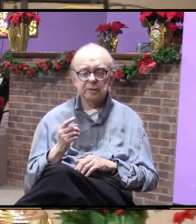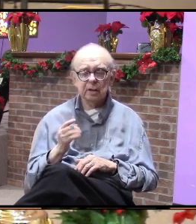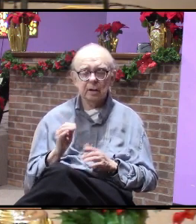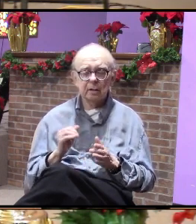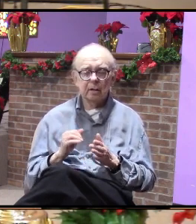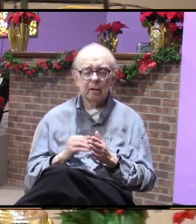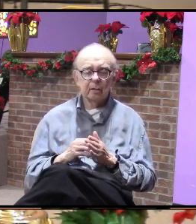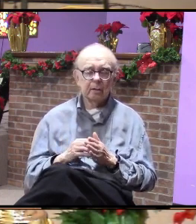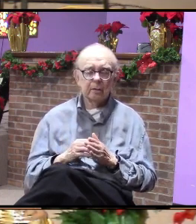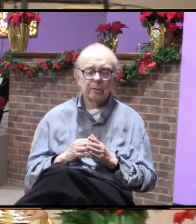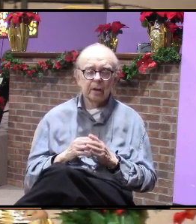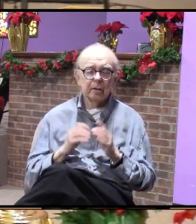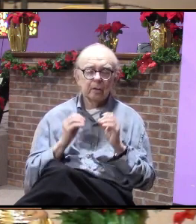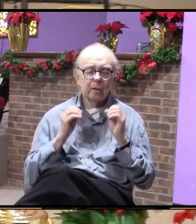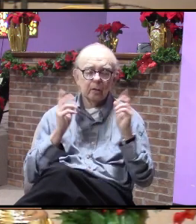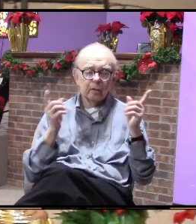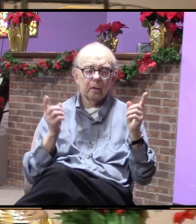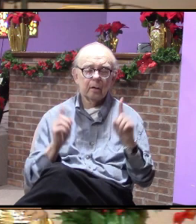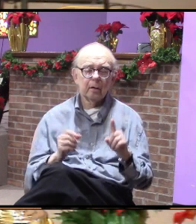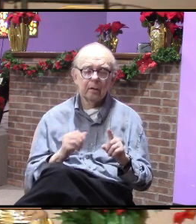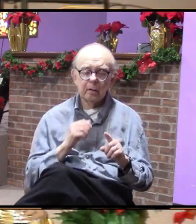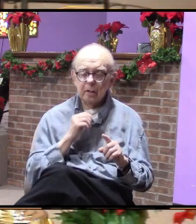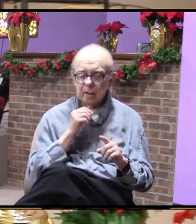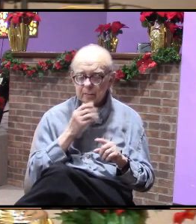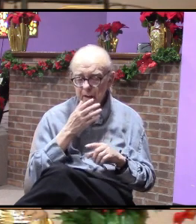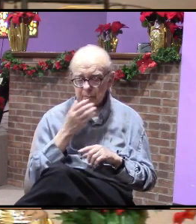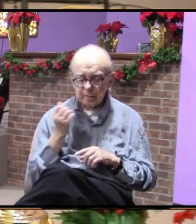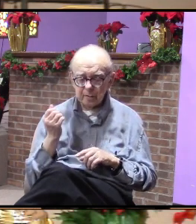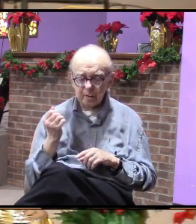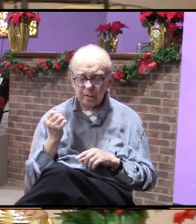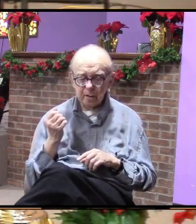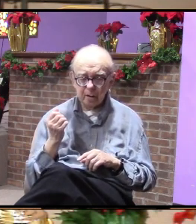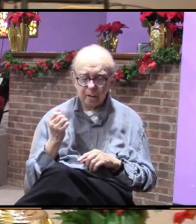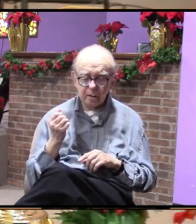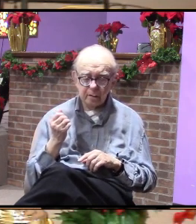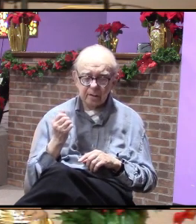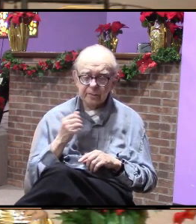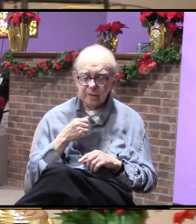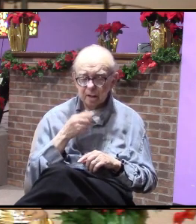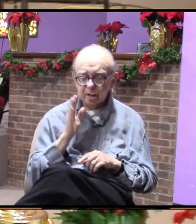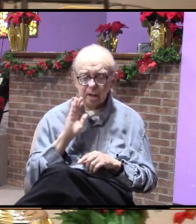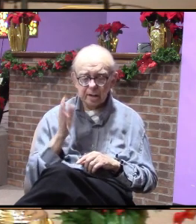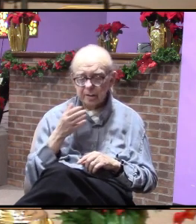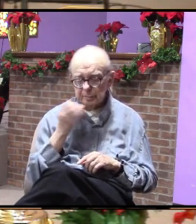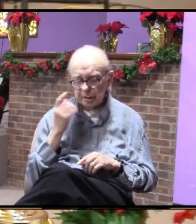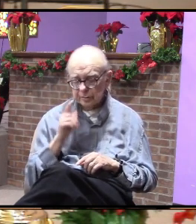that chaos is not God's best for you.